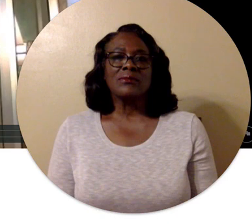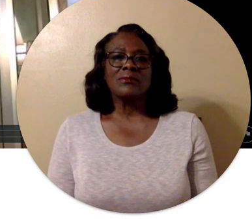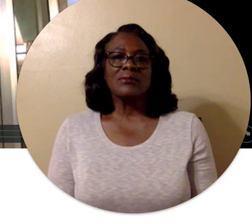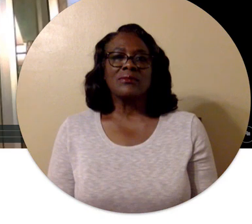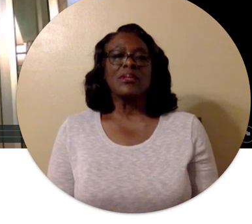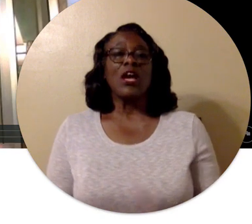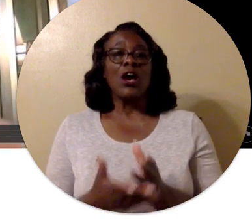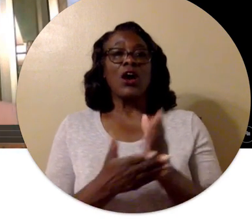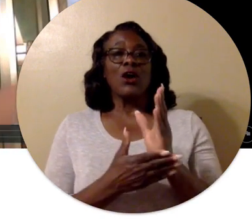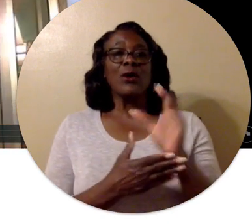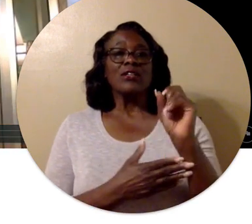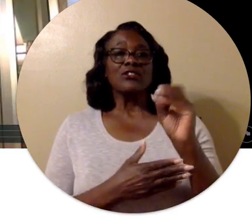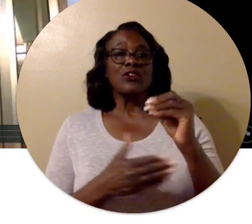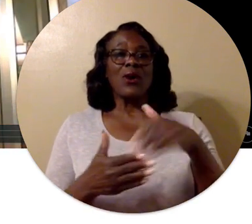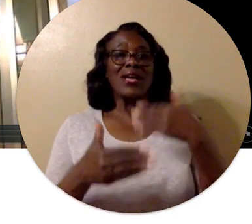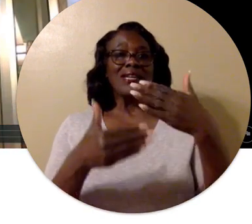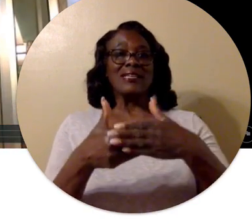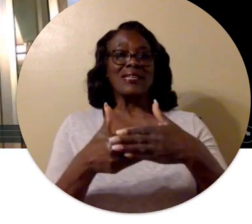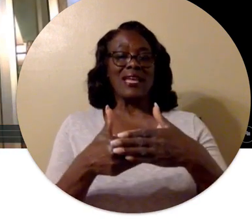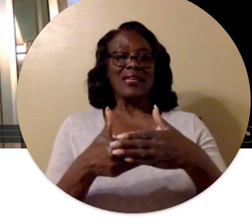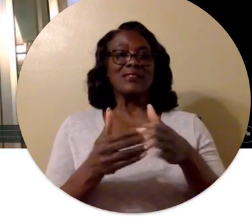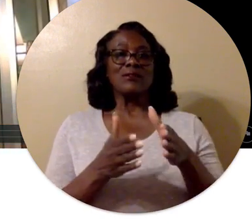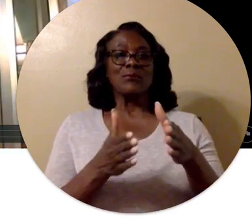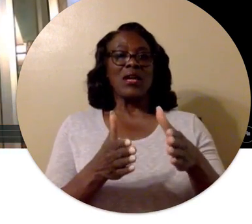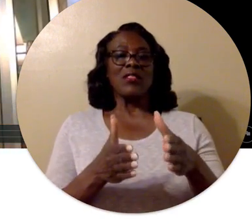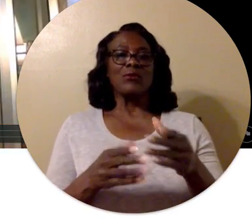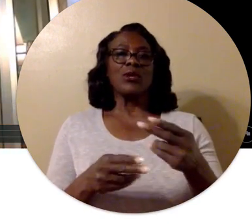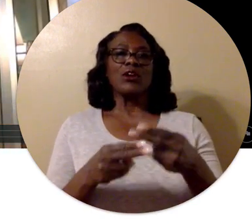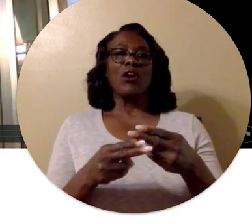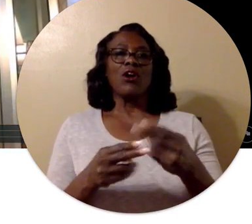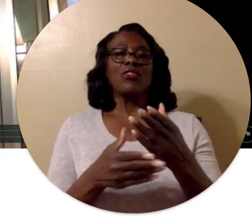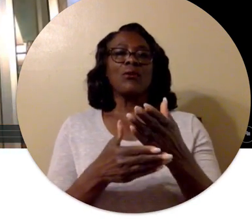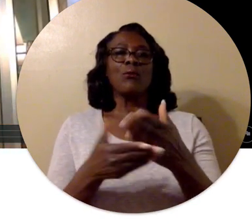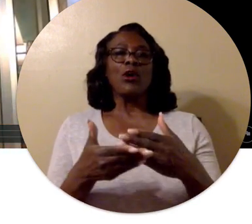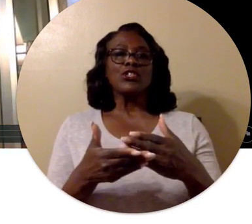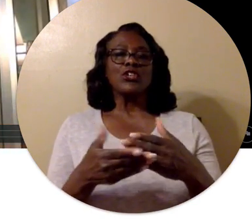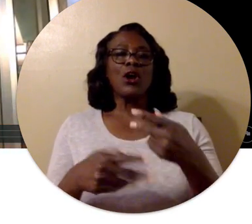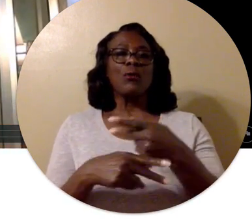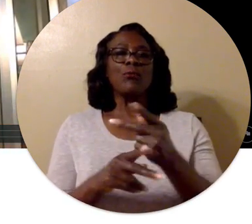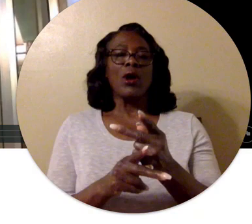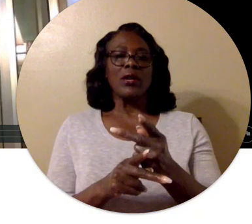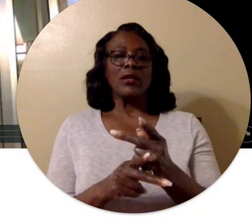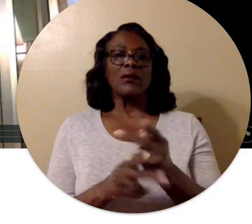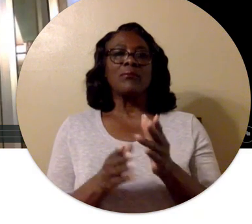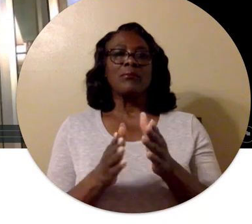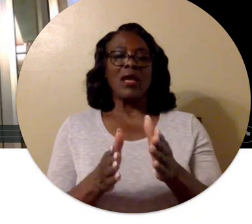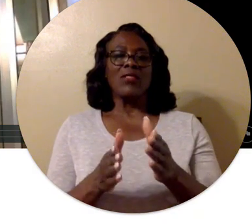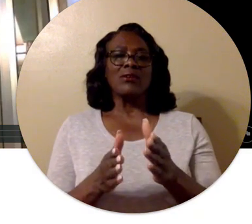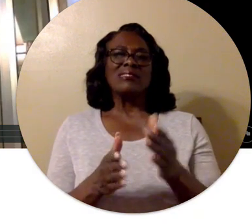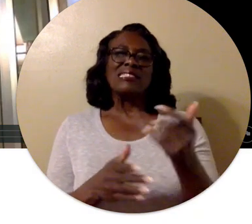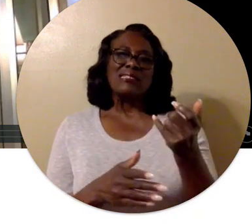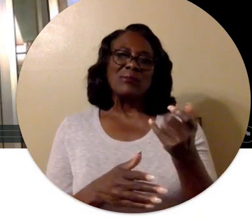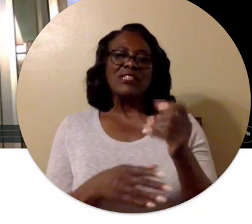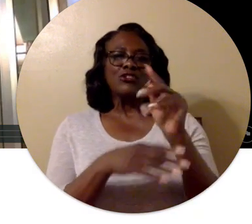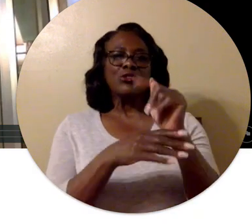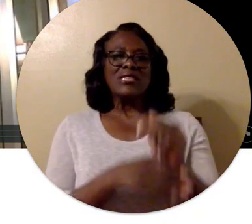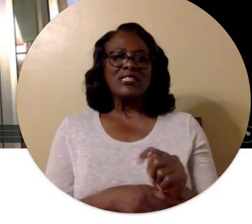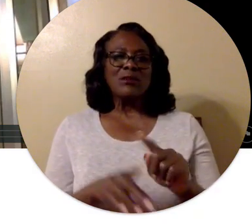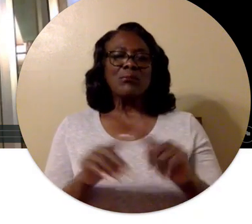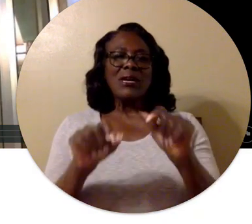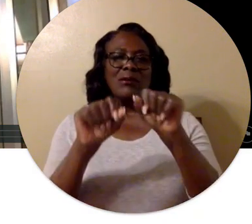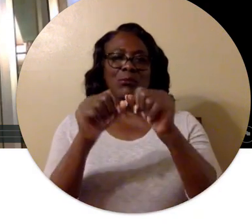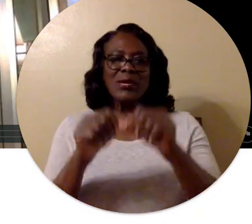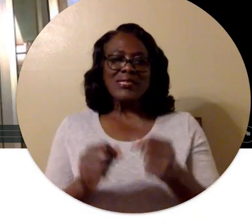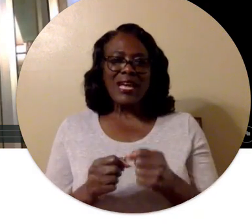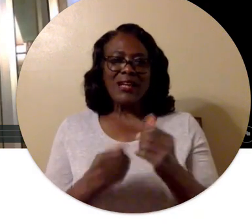All right, so our next method, we like to call it the partial product method. This way is similar to traditional, it just kind of breaks down the steps a